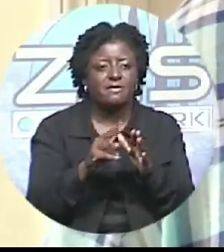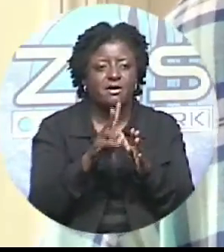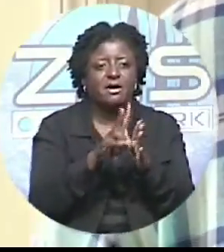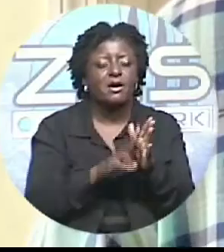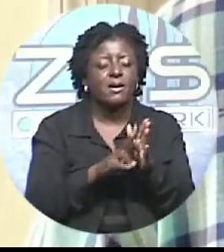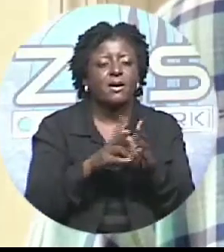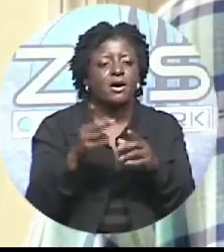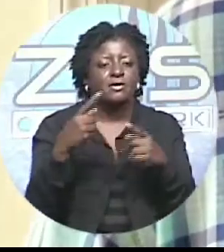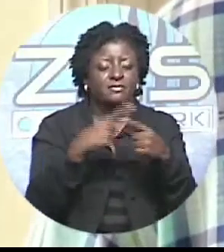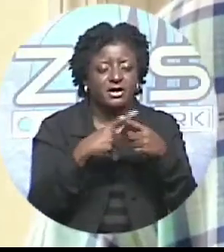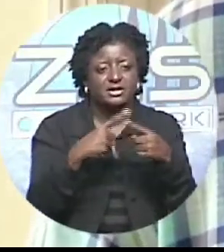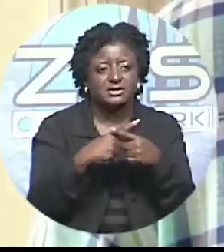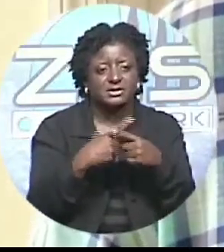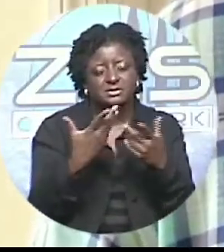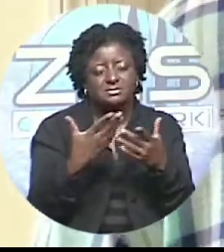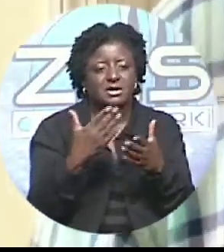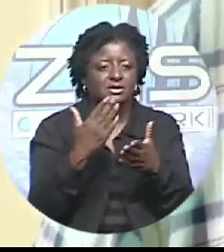to